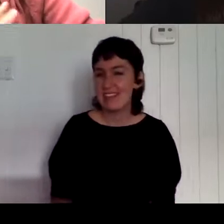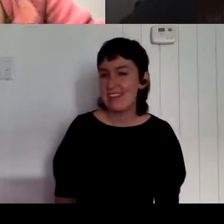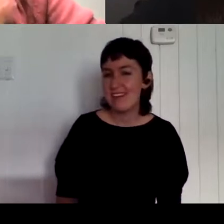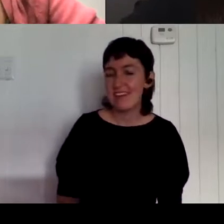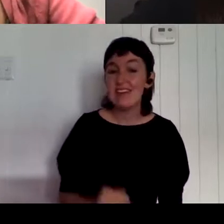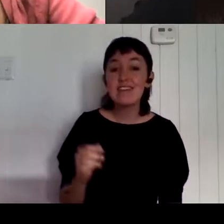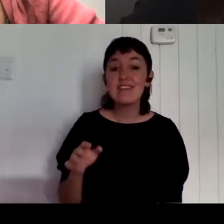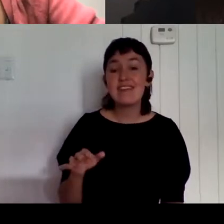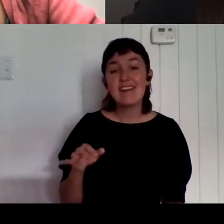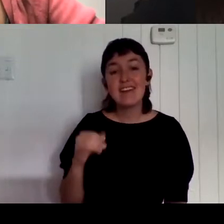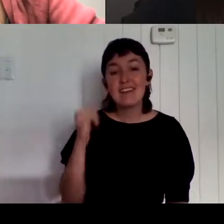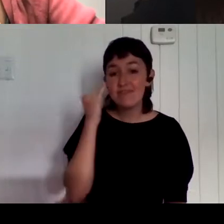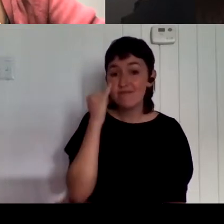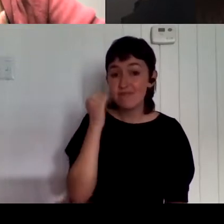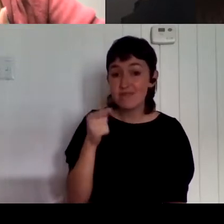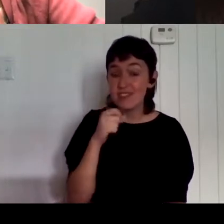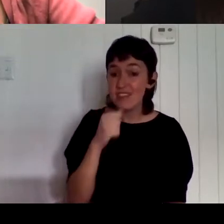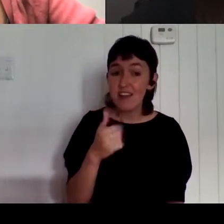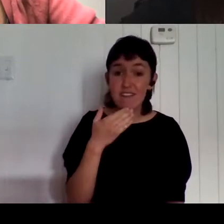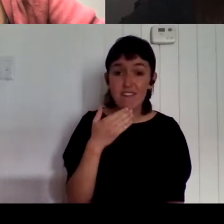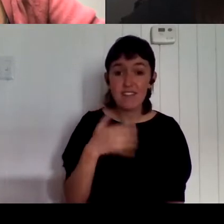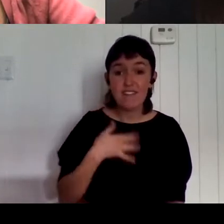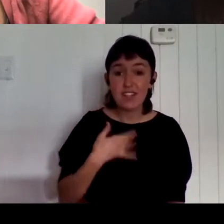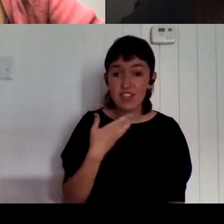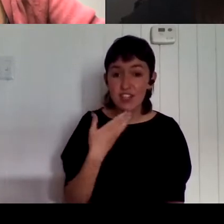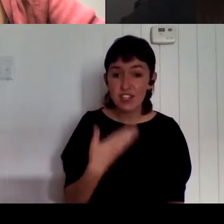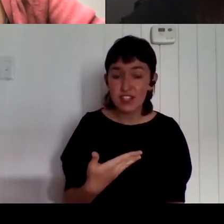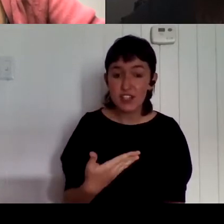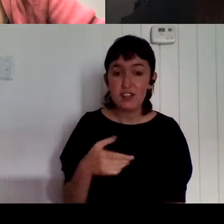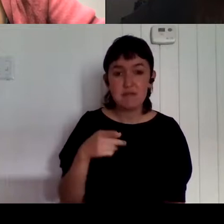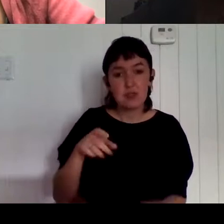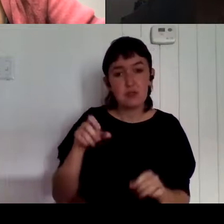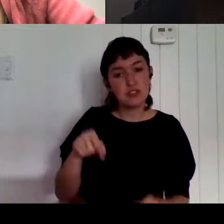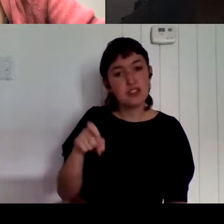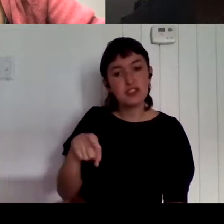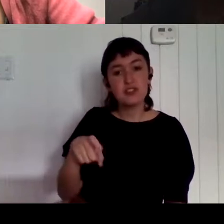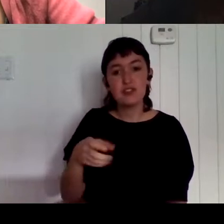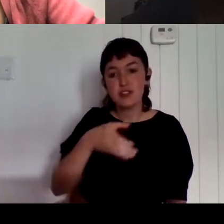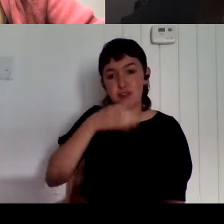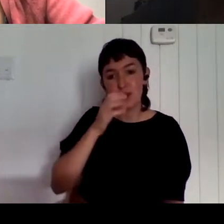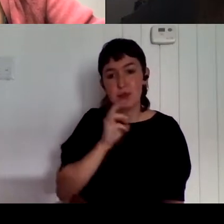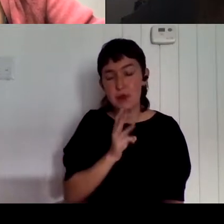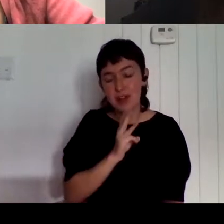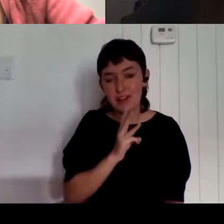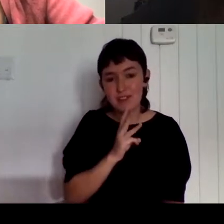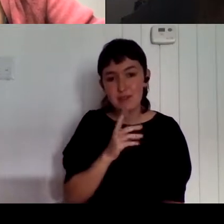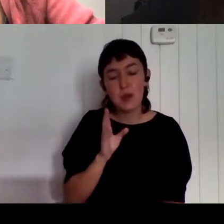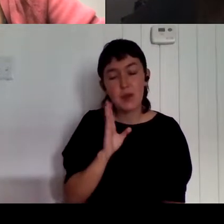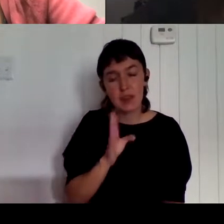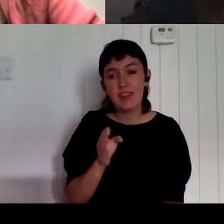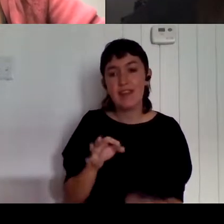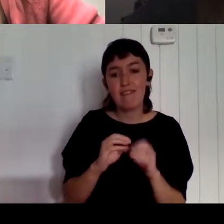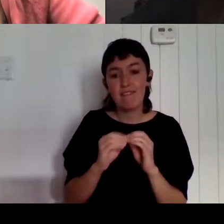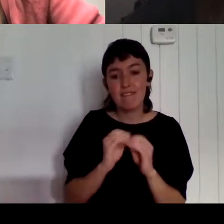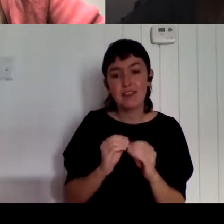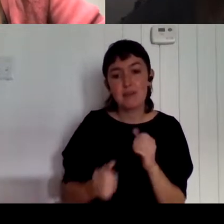If you're I was like, if you're not feeling great, you probably should drink a glass of water, and it will probably fix most of your problems. I will